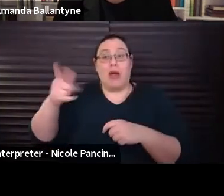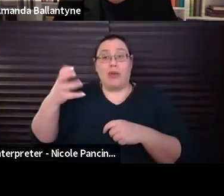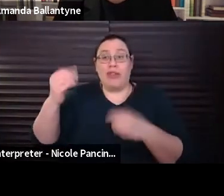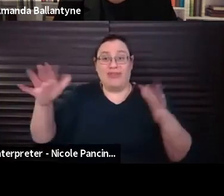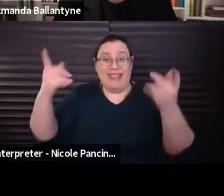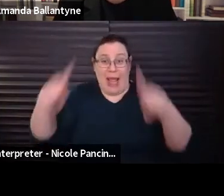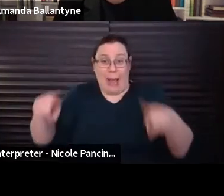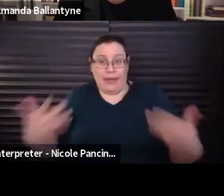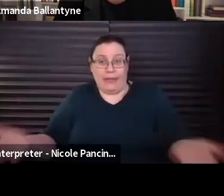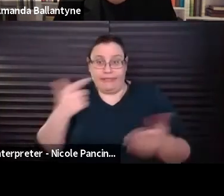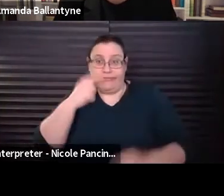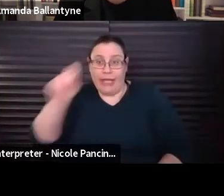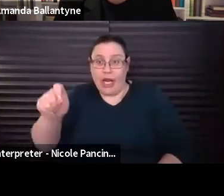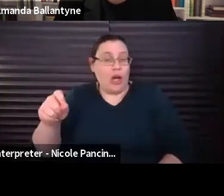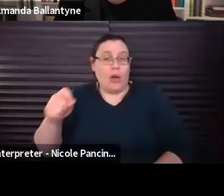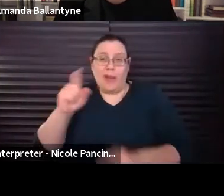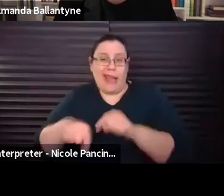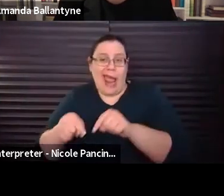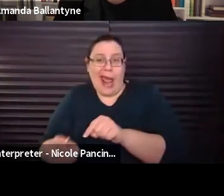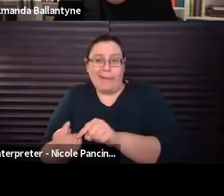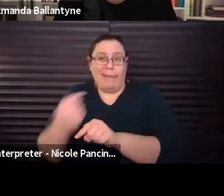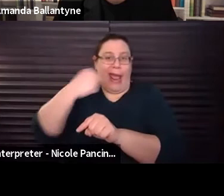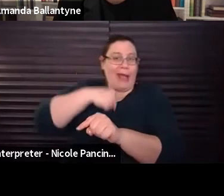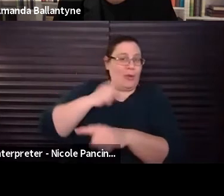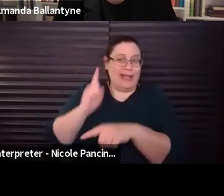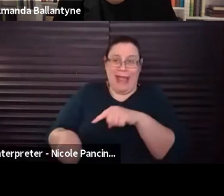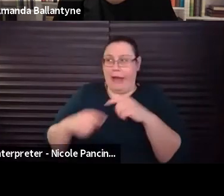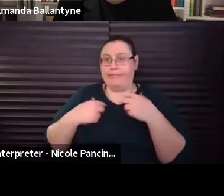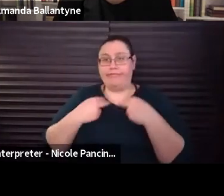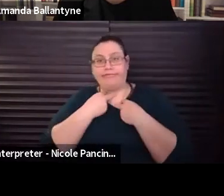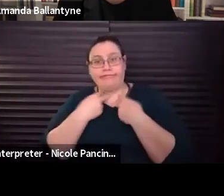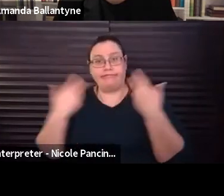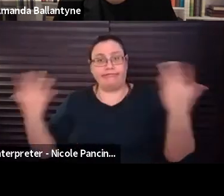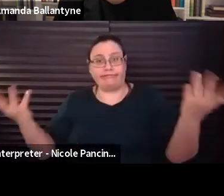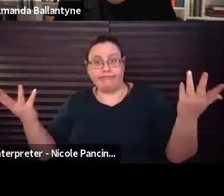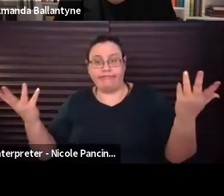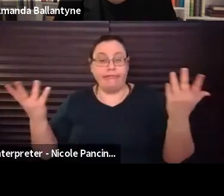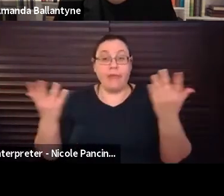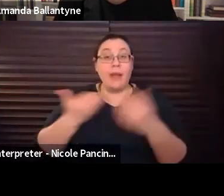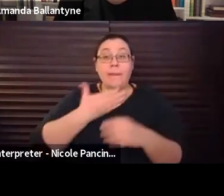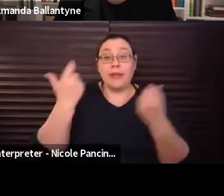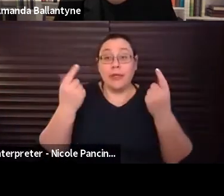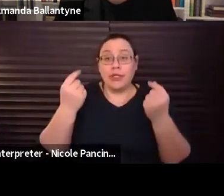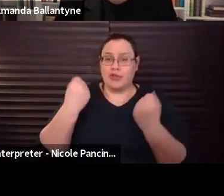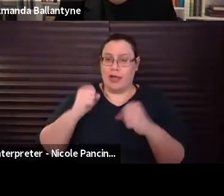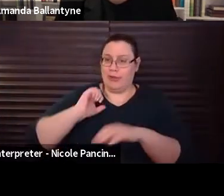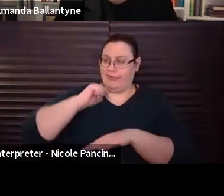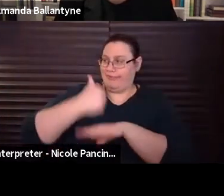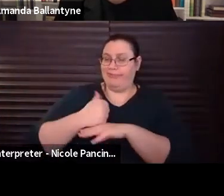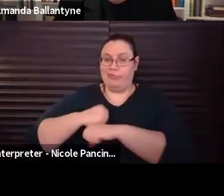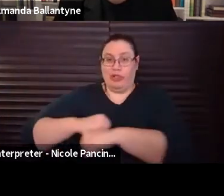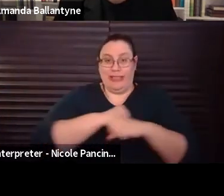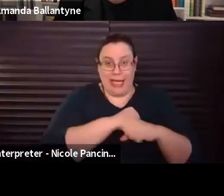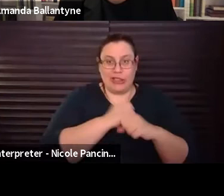are not going backwards. There's nothing we can do about that. So the best we can do is try to put some guardrails around it, try to control